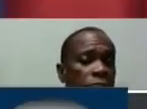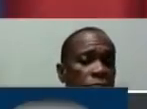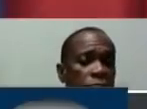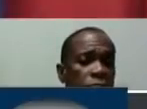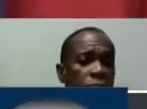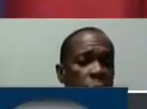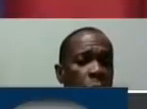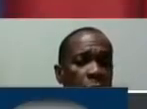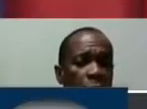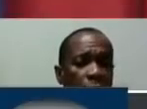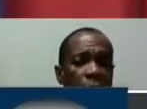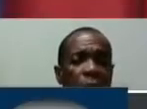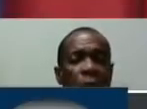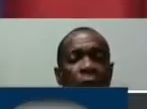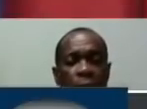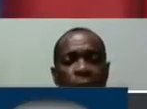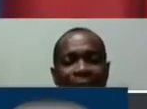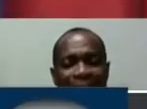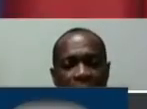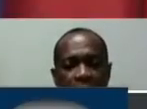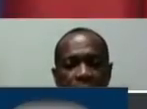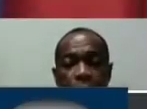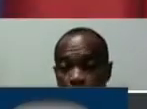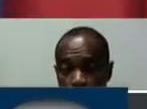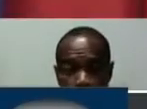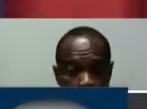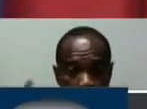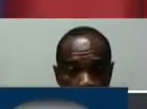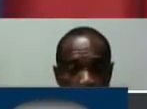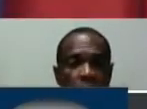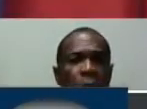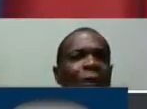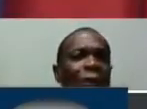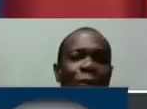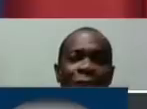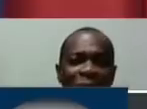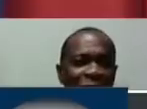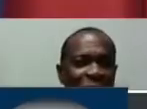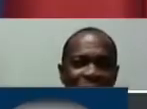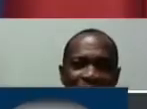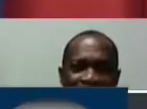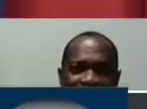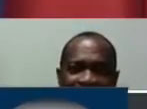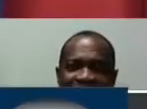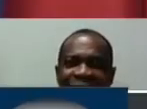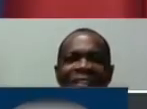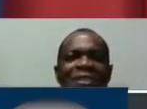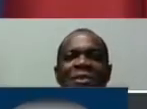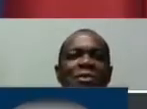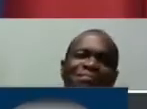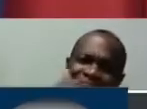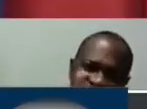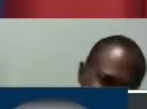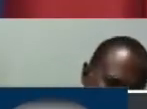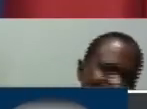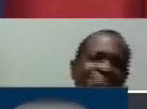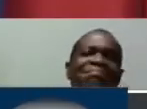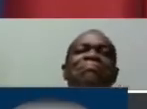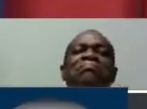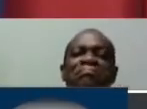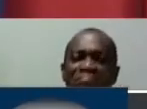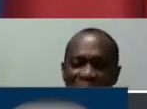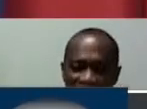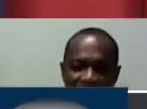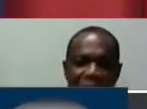media viewing and listening public. We were actually preparing to launch the digital vaccine